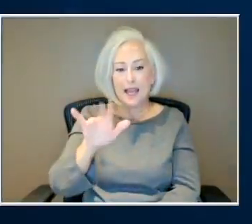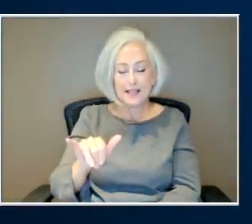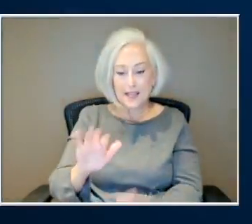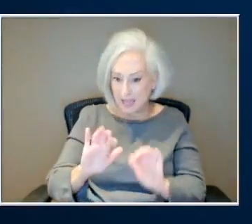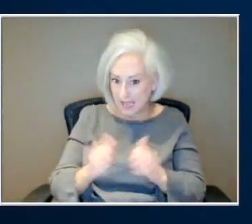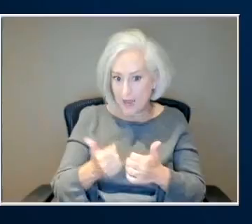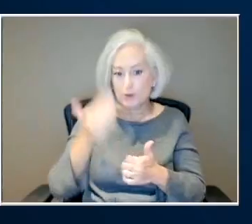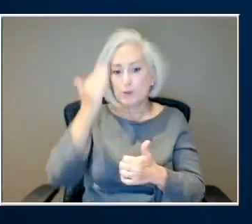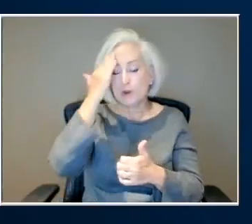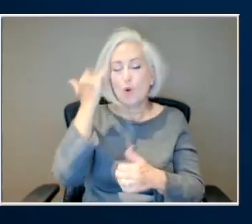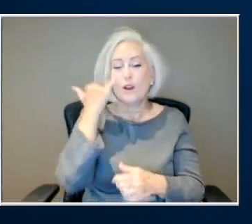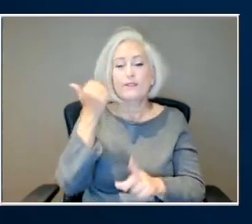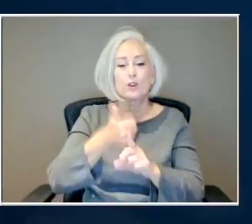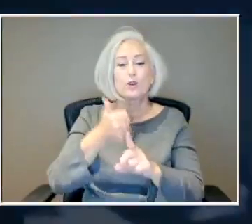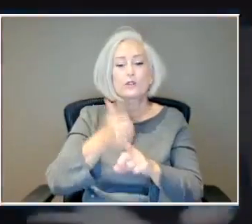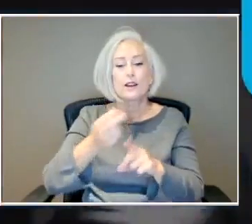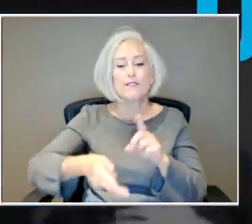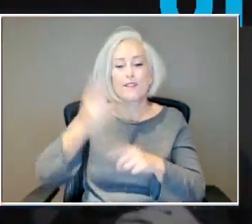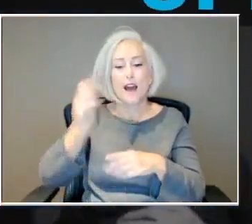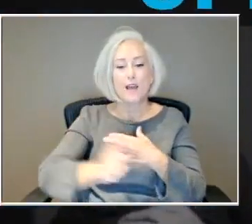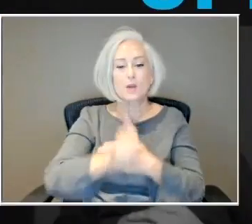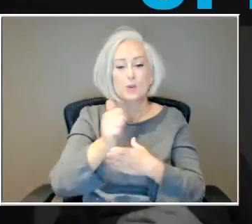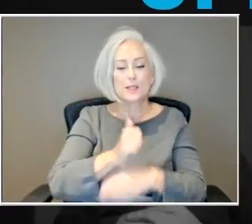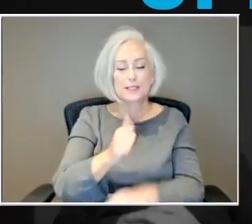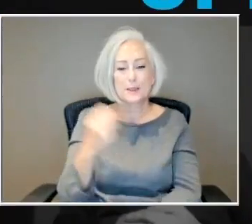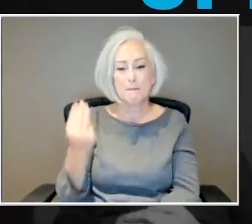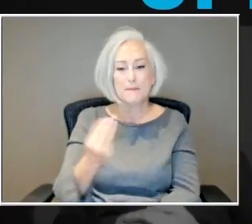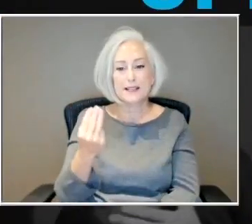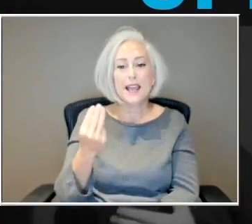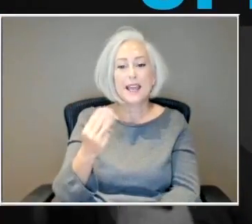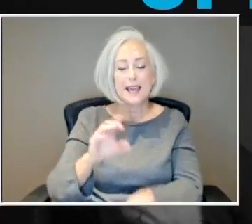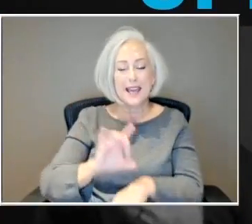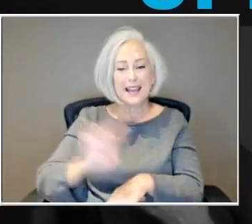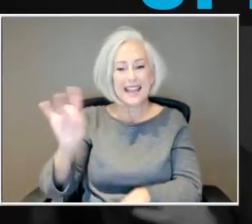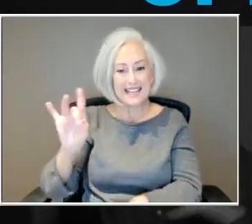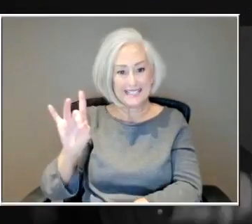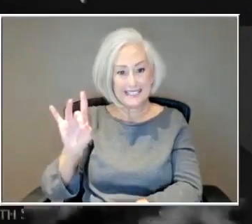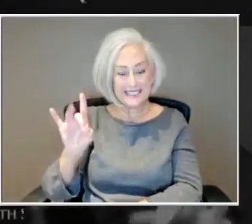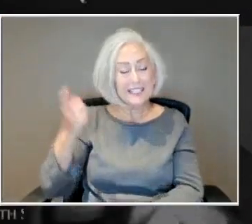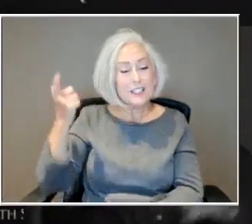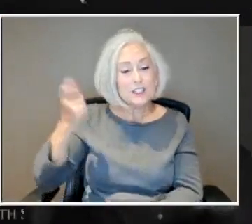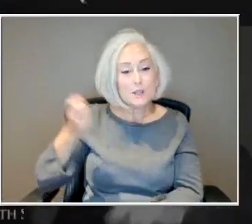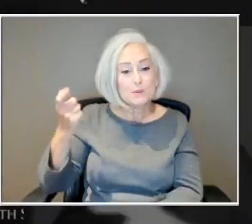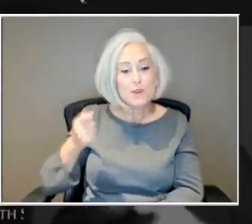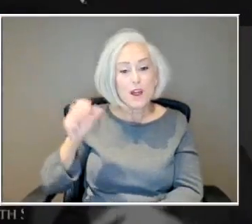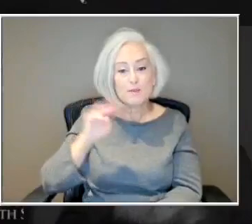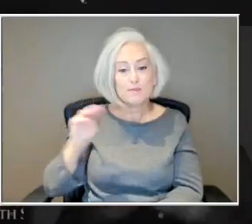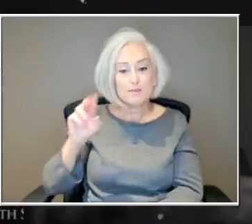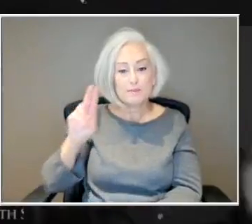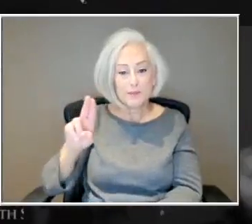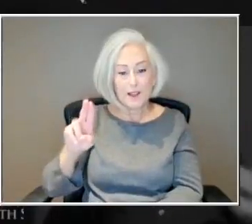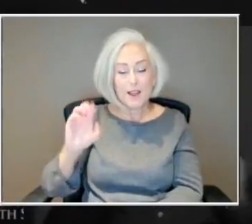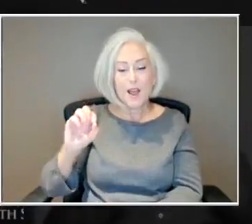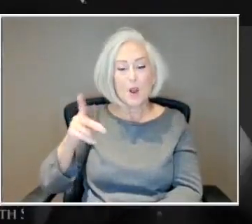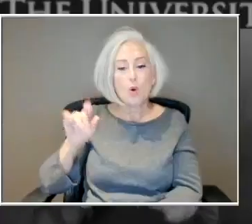high risk. Monday at 8. Subscribe to our Morning Medical Update and Open Mics with